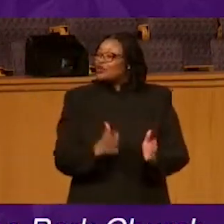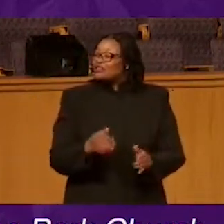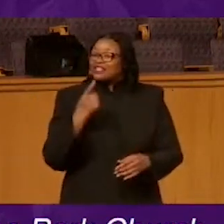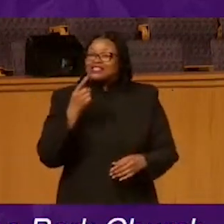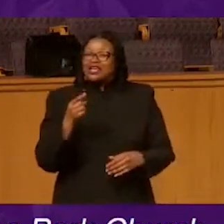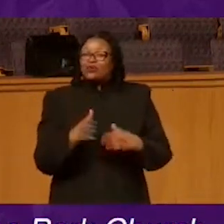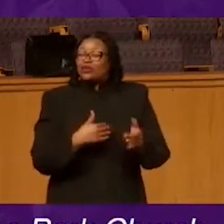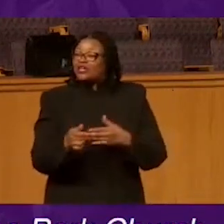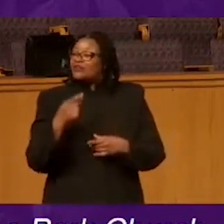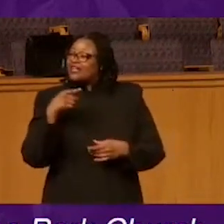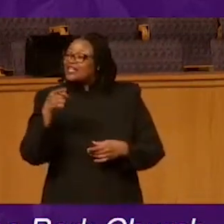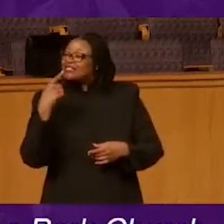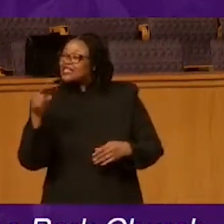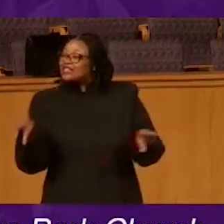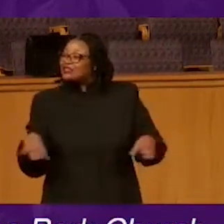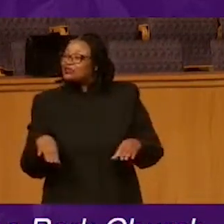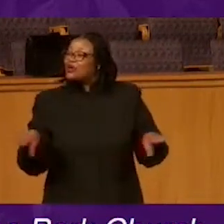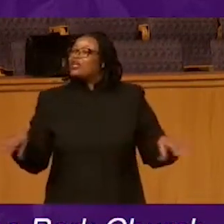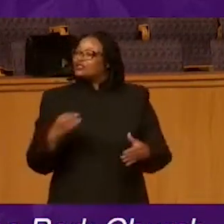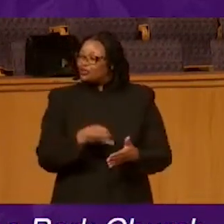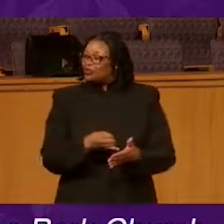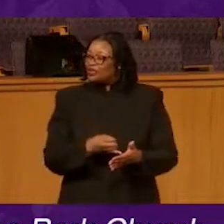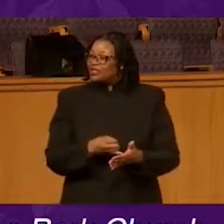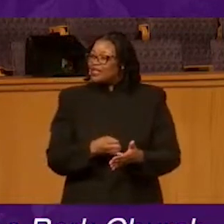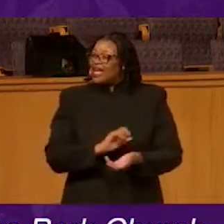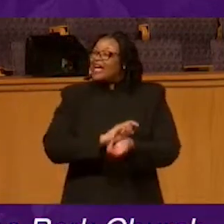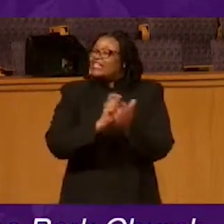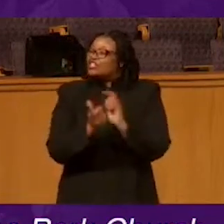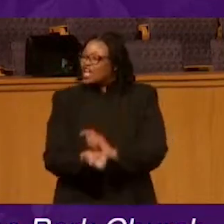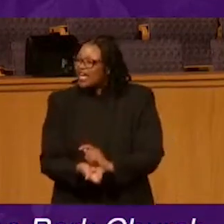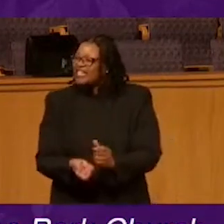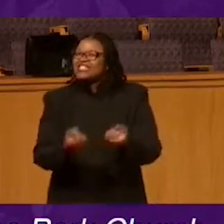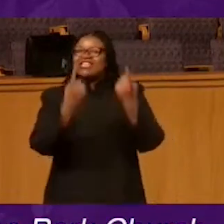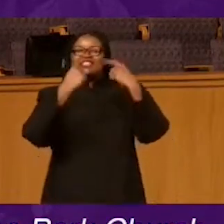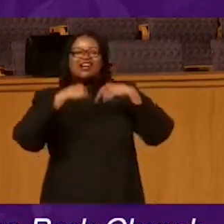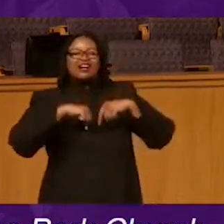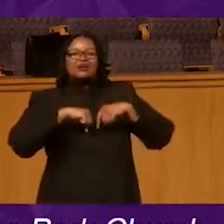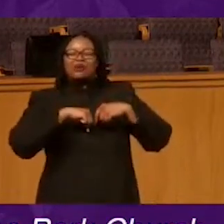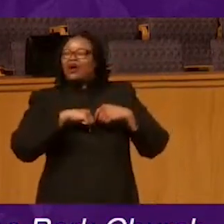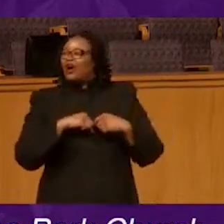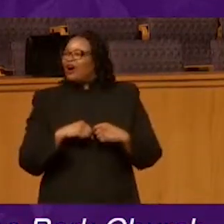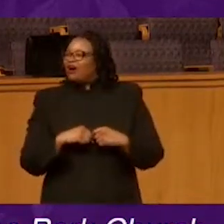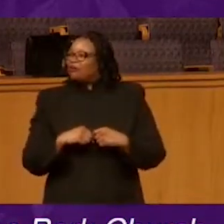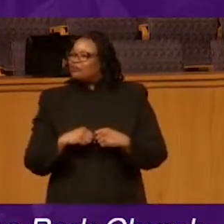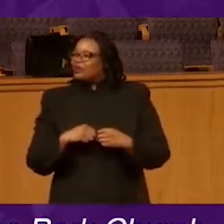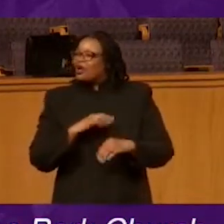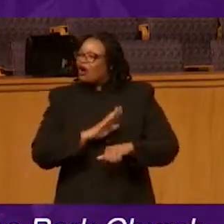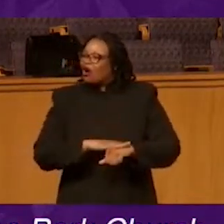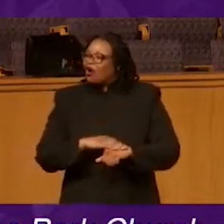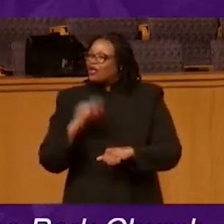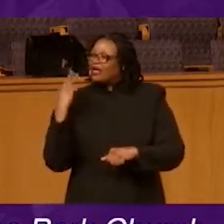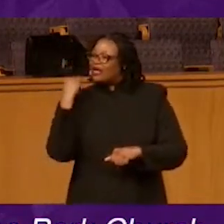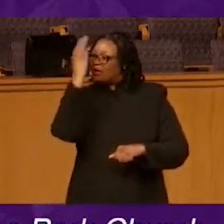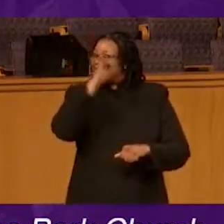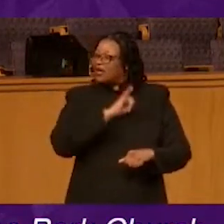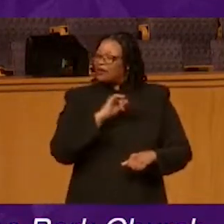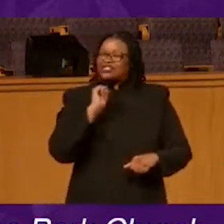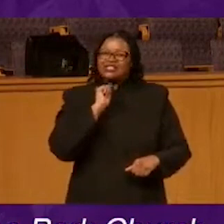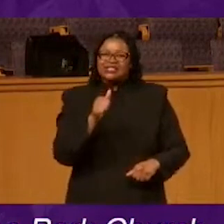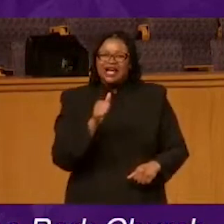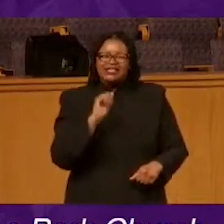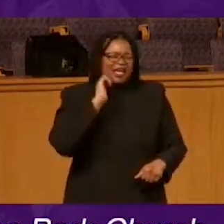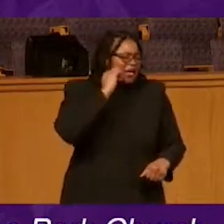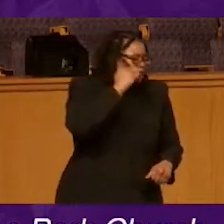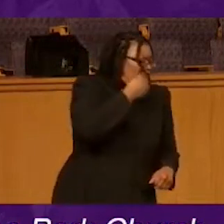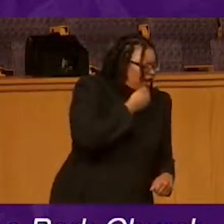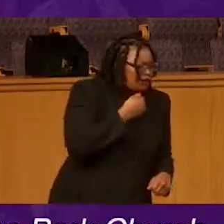do, do it. A change has come over Mary. She's no longer embarrassed by him, no